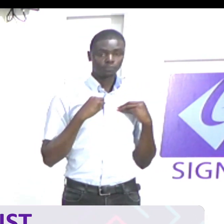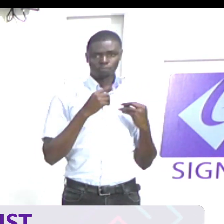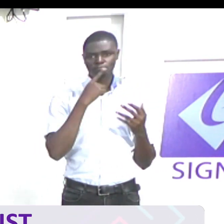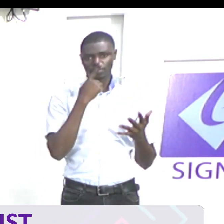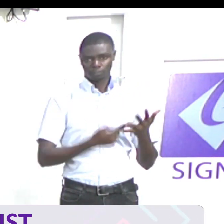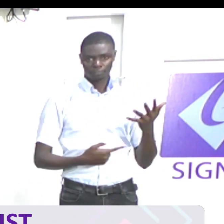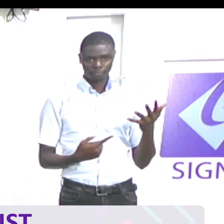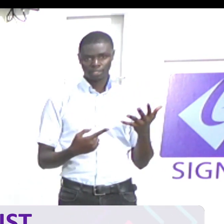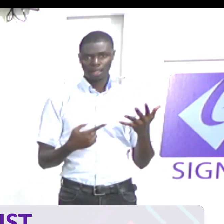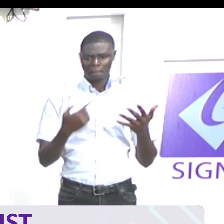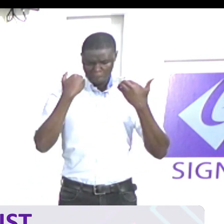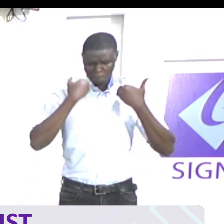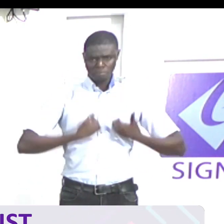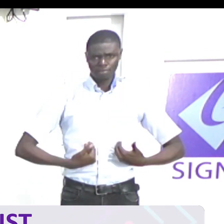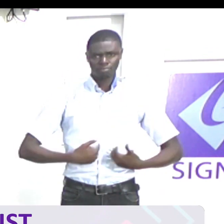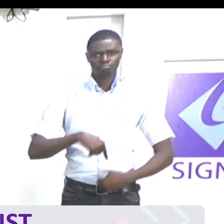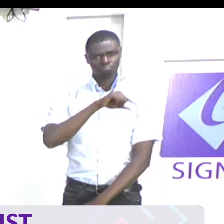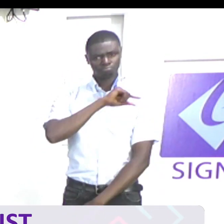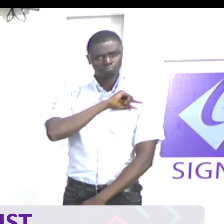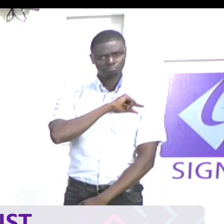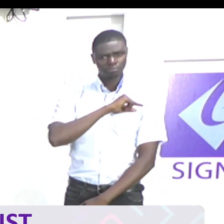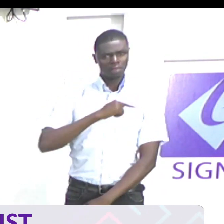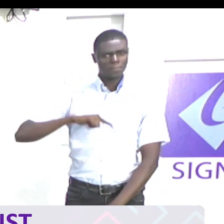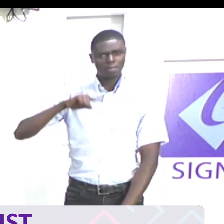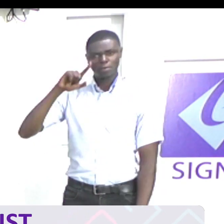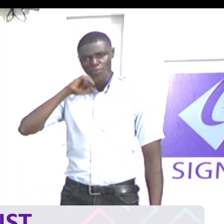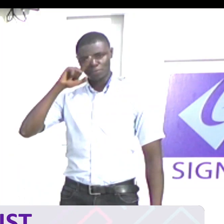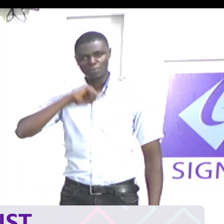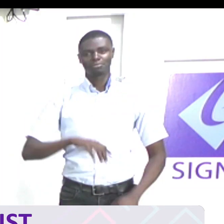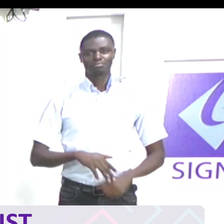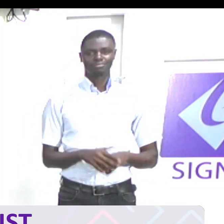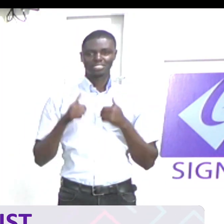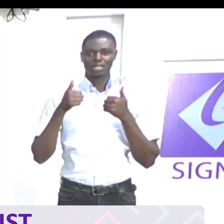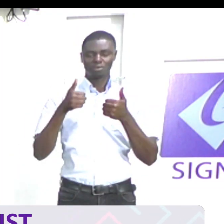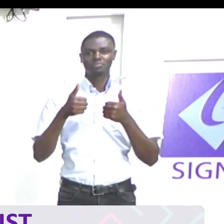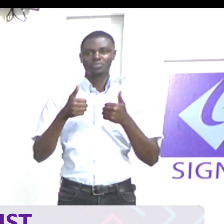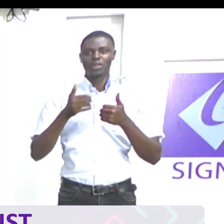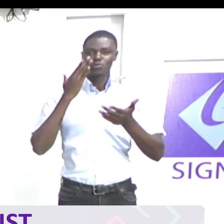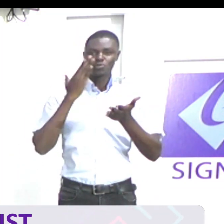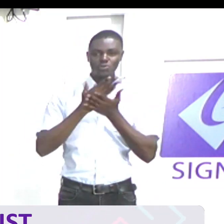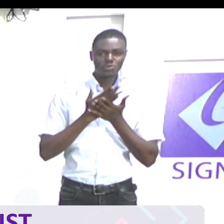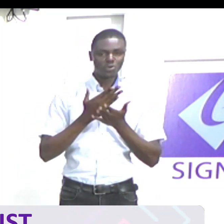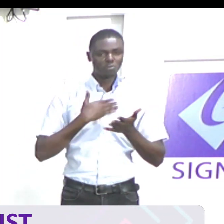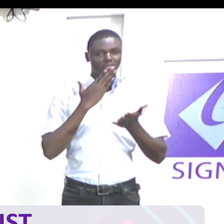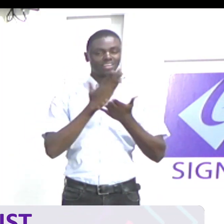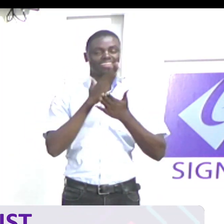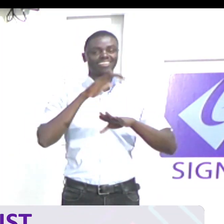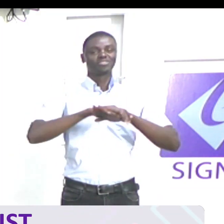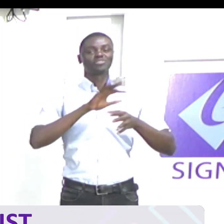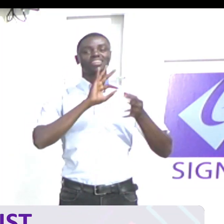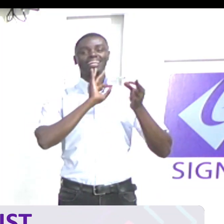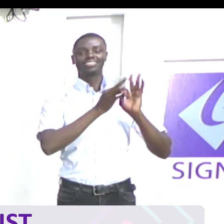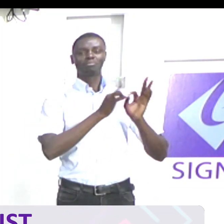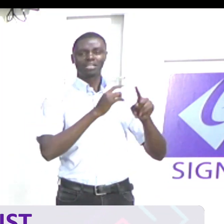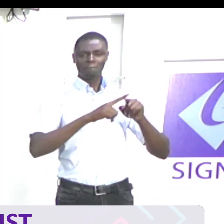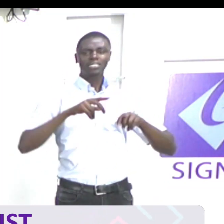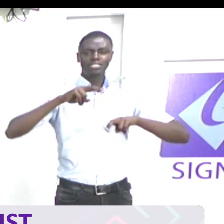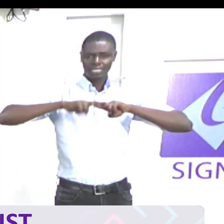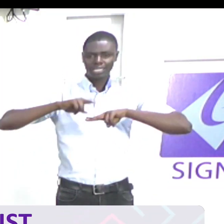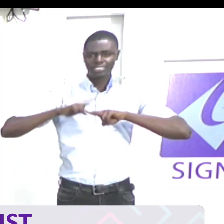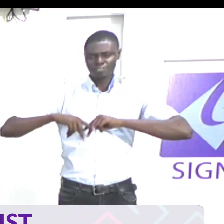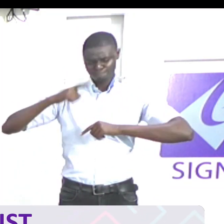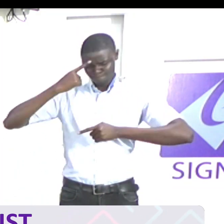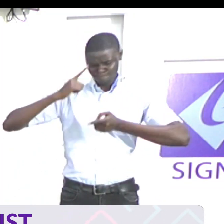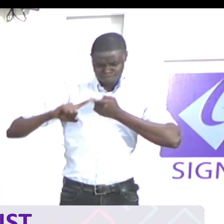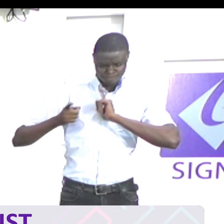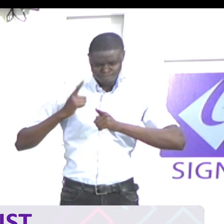usimeniaje mimi kama KD mimi ni hatari. Ndio hiyo. Sawa? Yes, I'm good at interpreting but then again pale nikikaa chini mtu wangu za